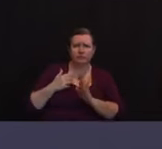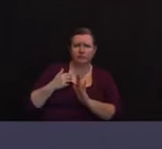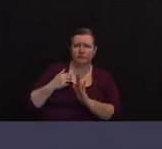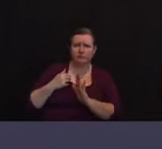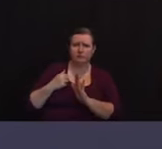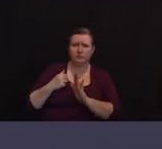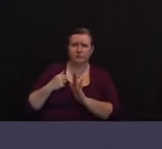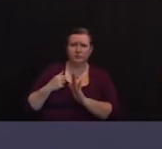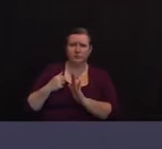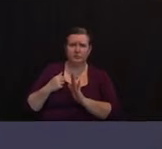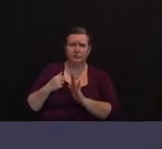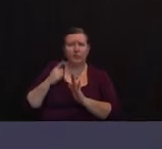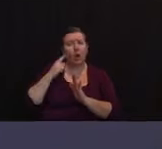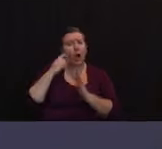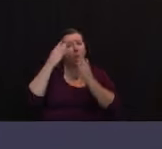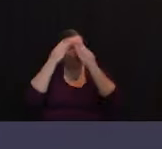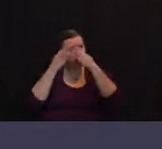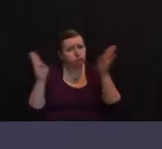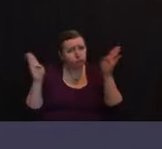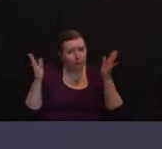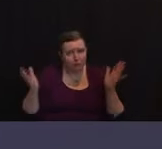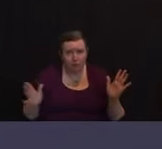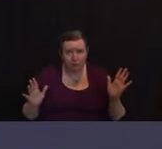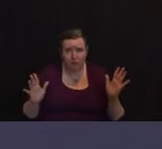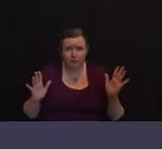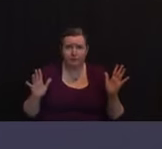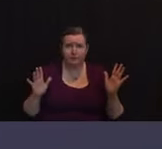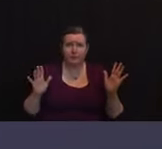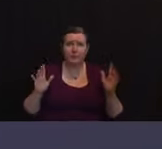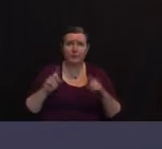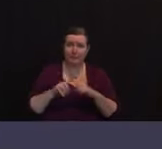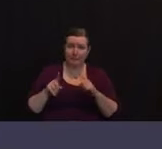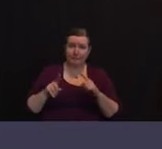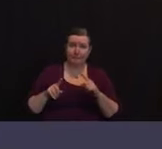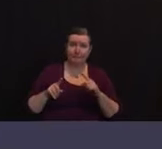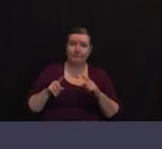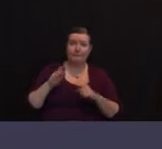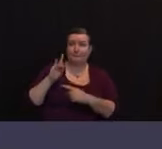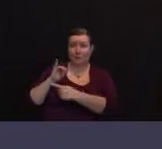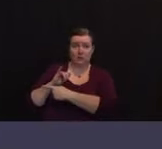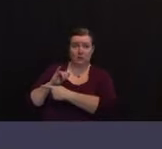I guess the problem I have, Judy, you and Eddie should weigh on this vaccine passport.